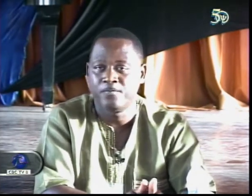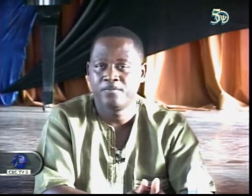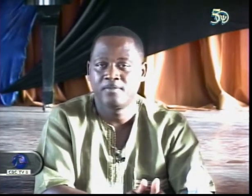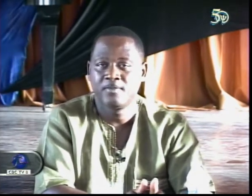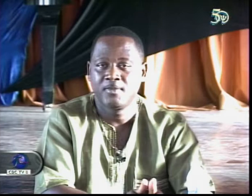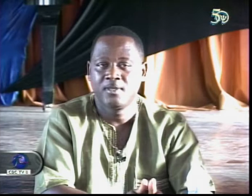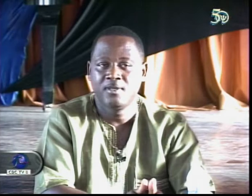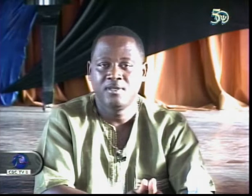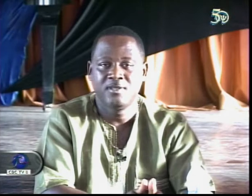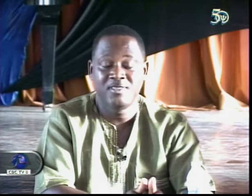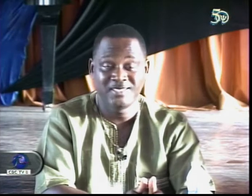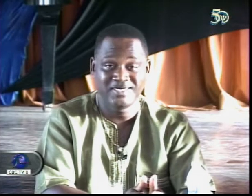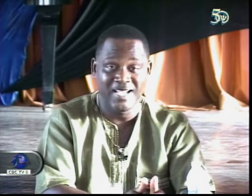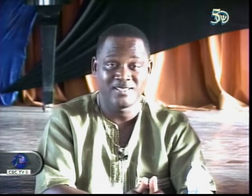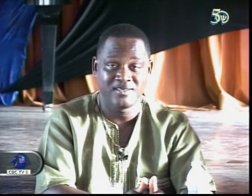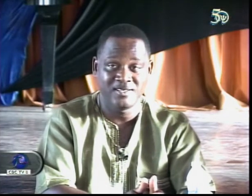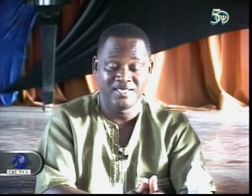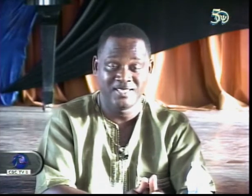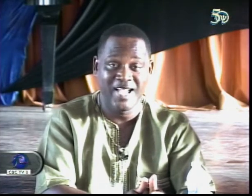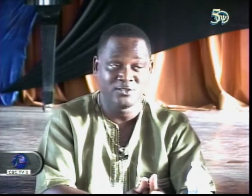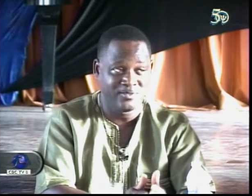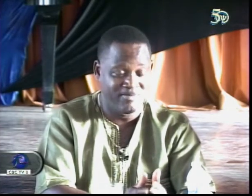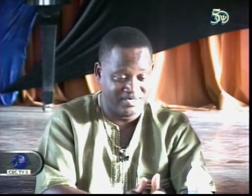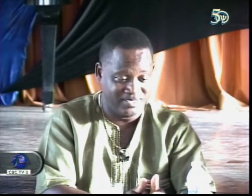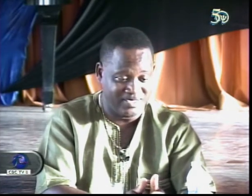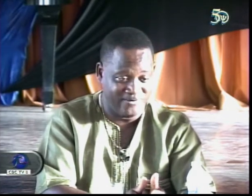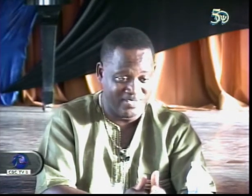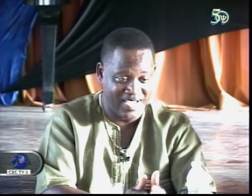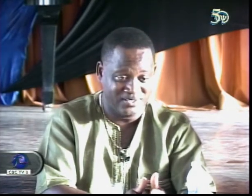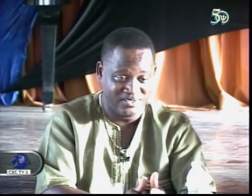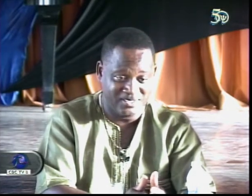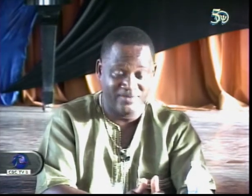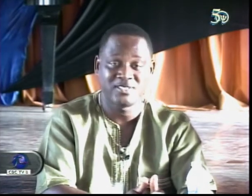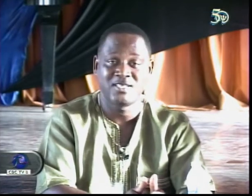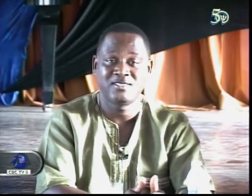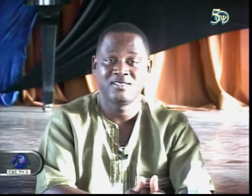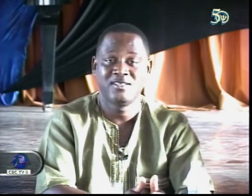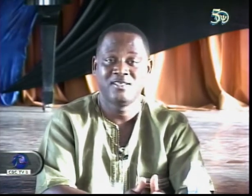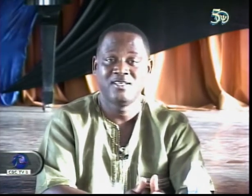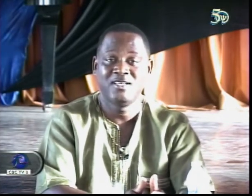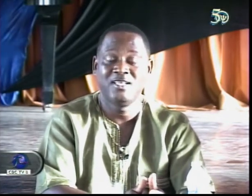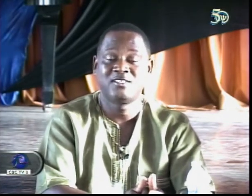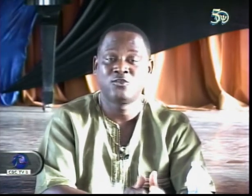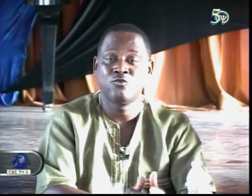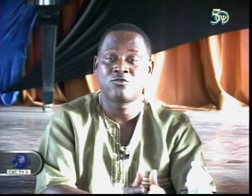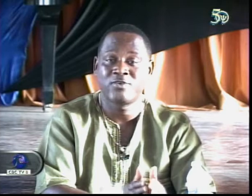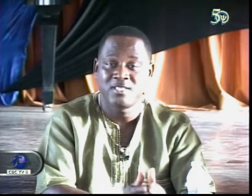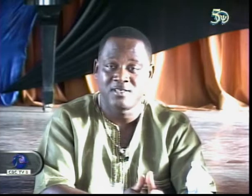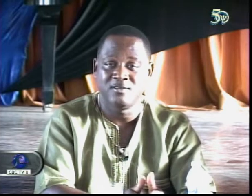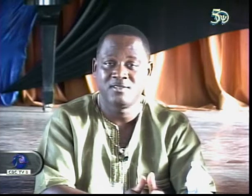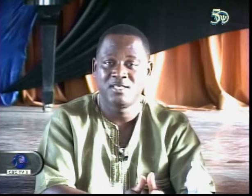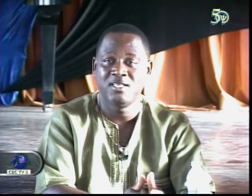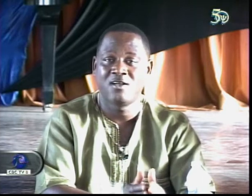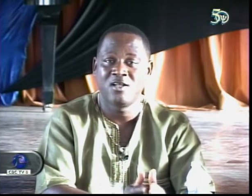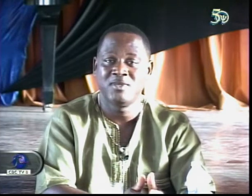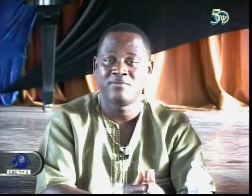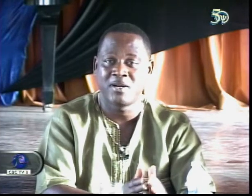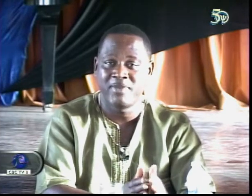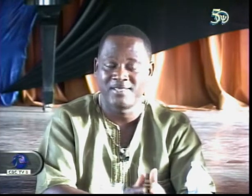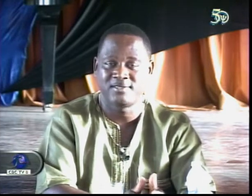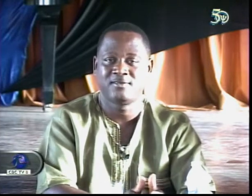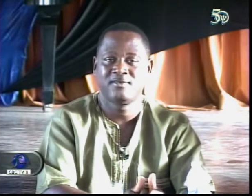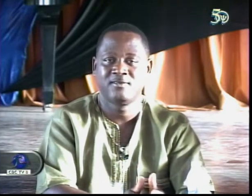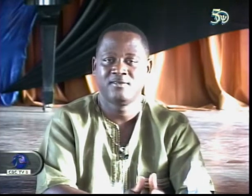two. This sector, international business and financial services, is too critical to the economy